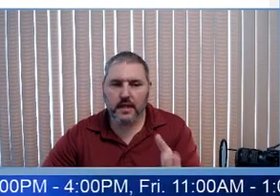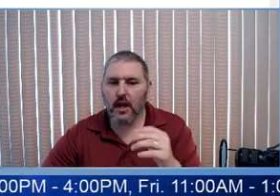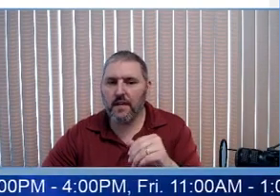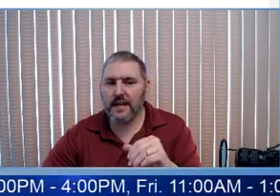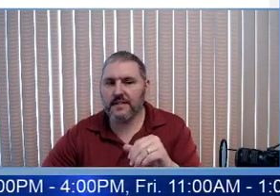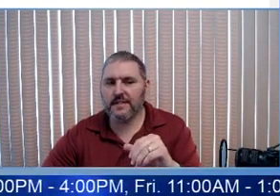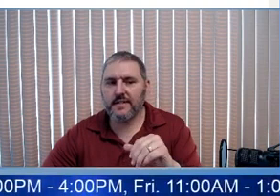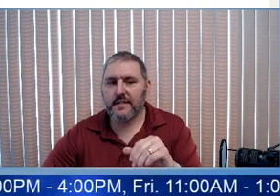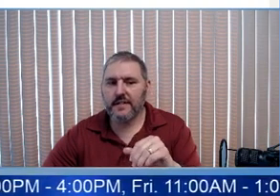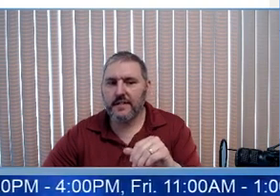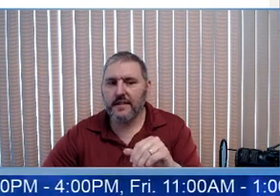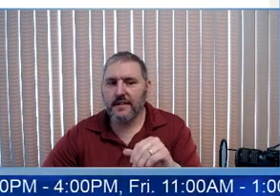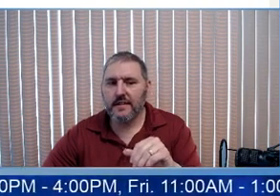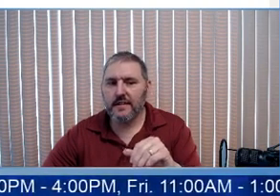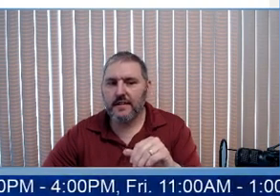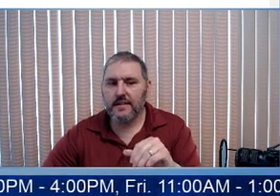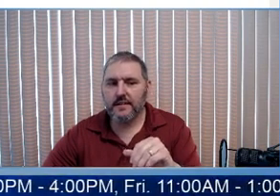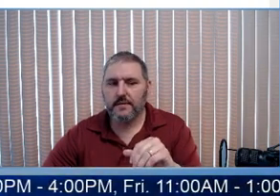Look at all this.